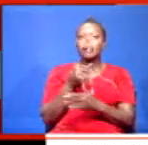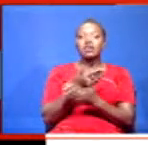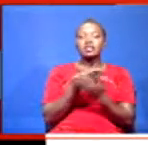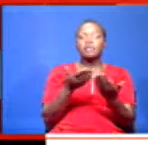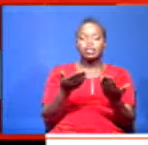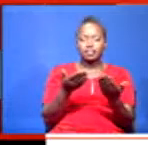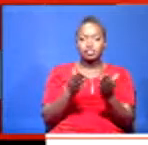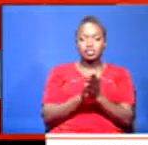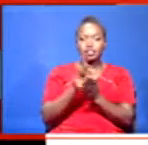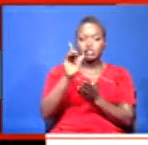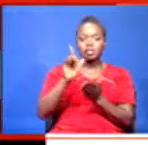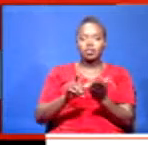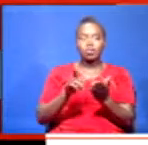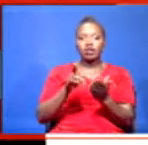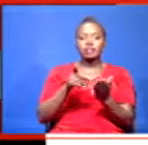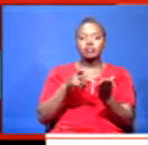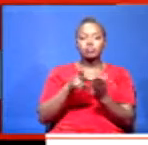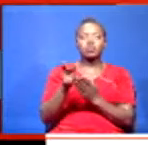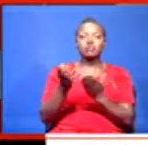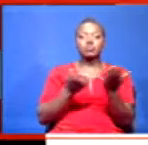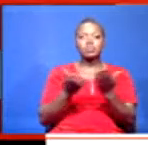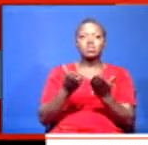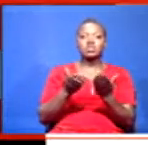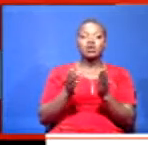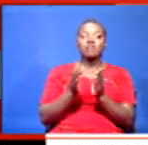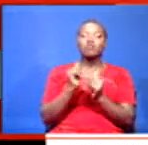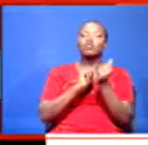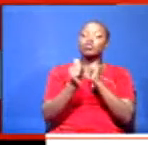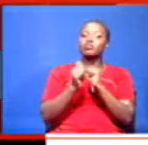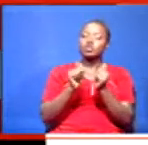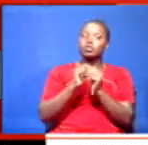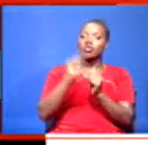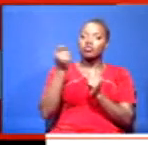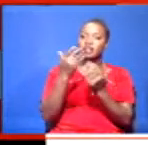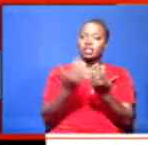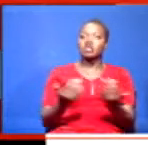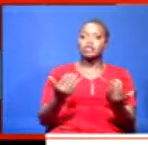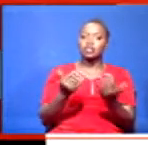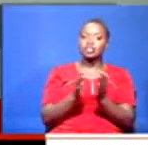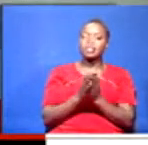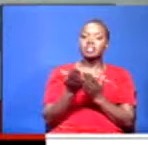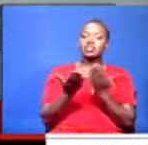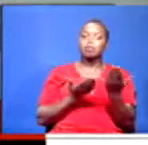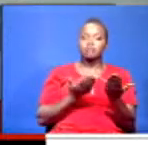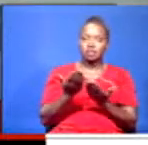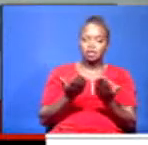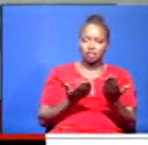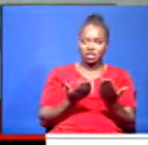lowering the cost of doing business for the global competitiveness of Kenya's products and services.